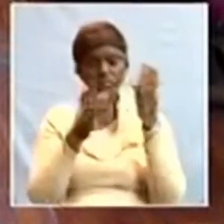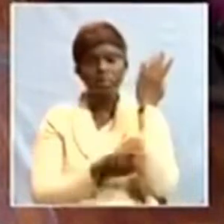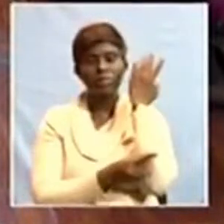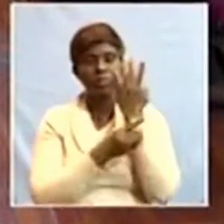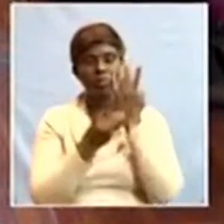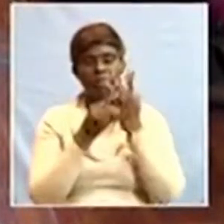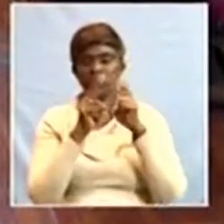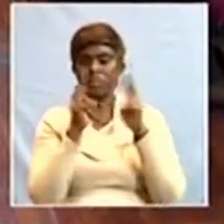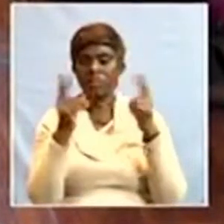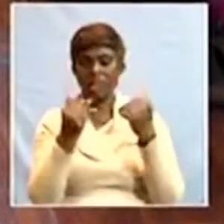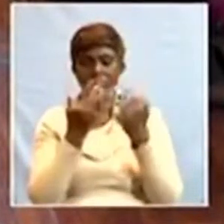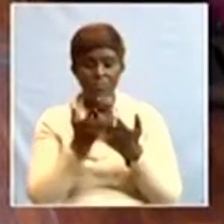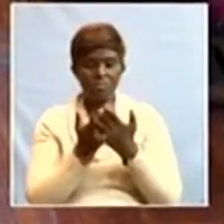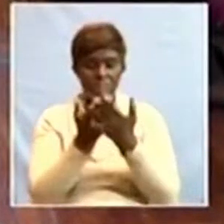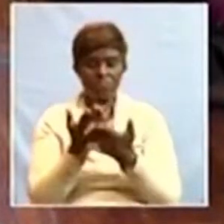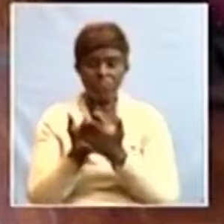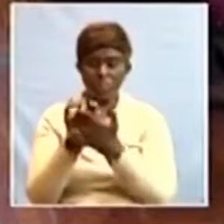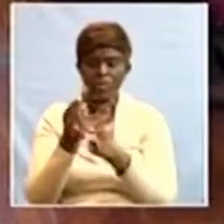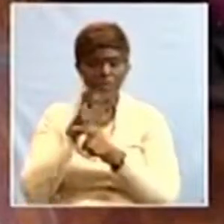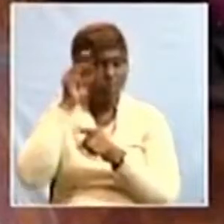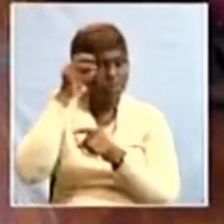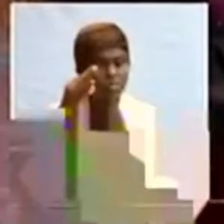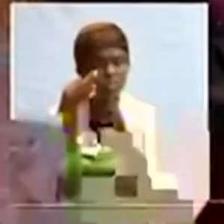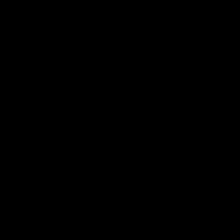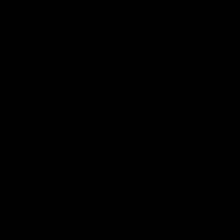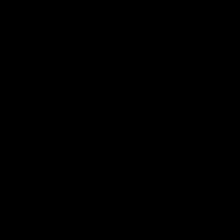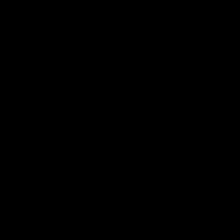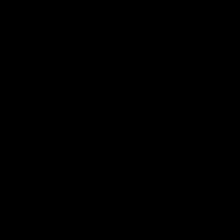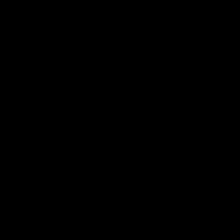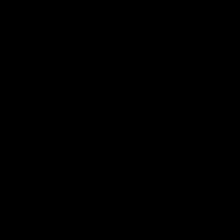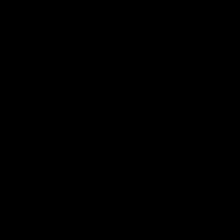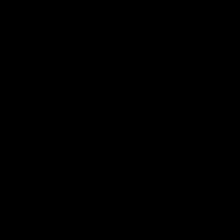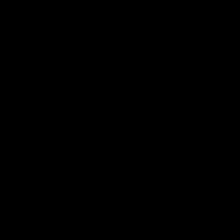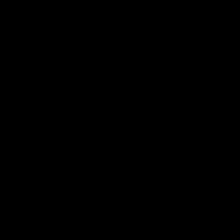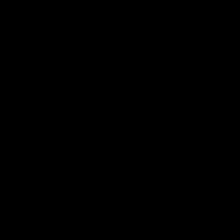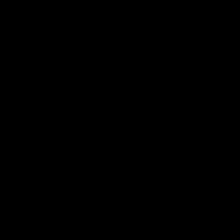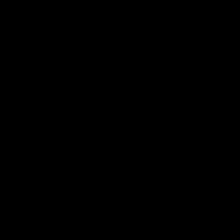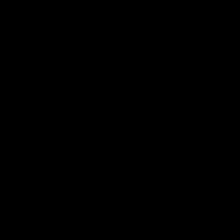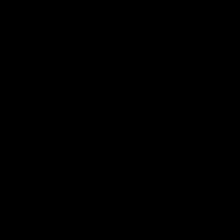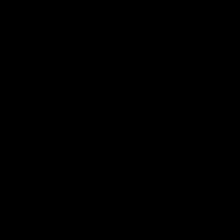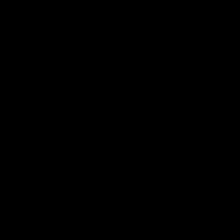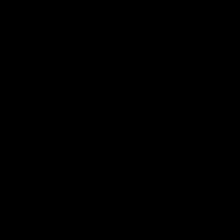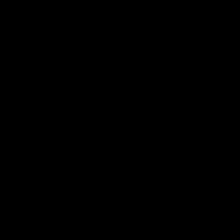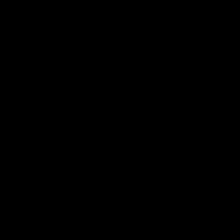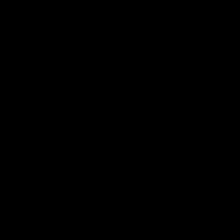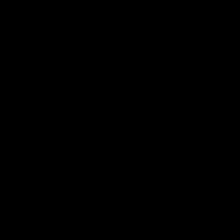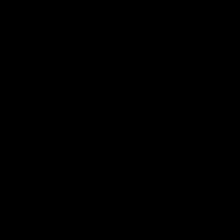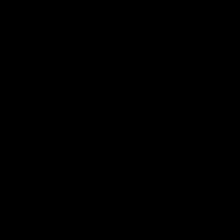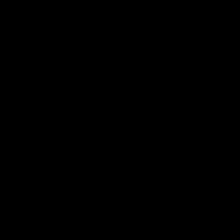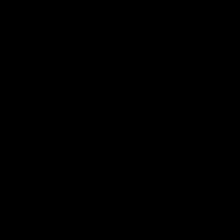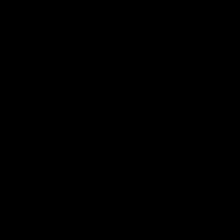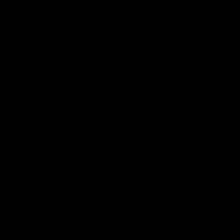also submission from Ministry of Community IT, how we are working.